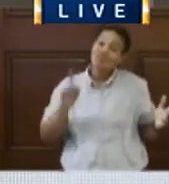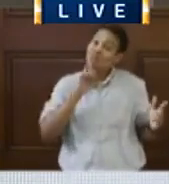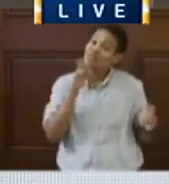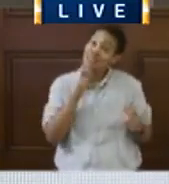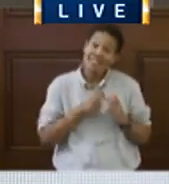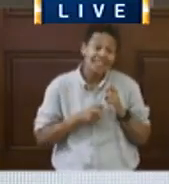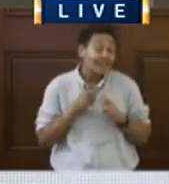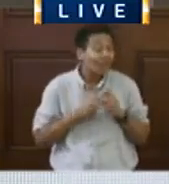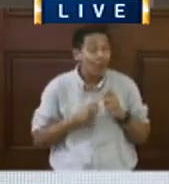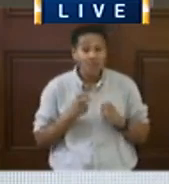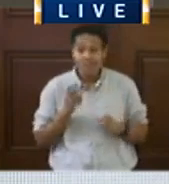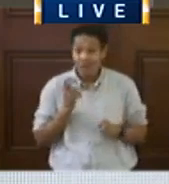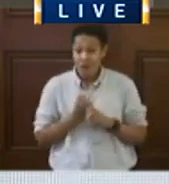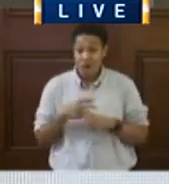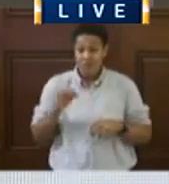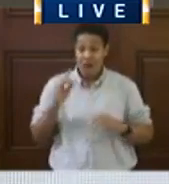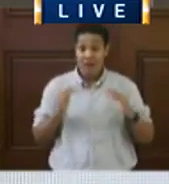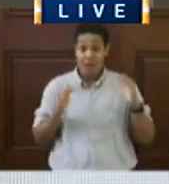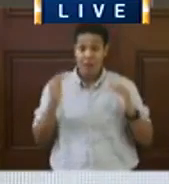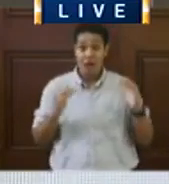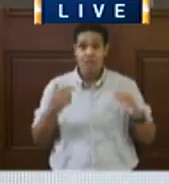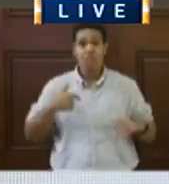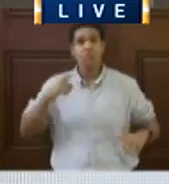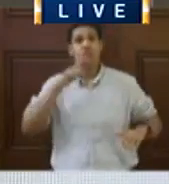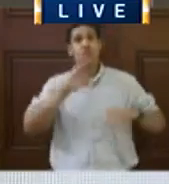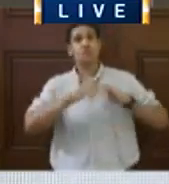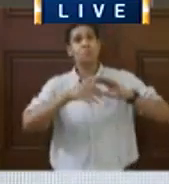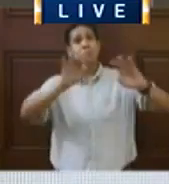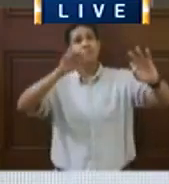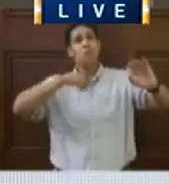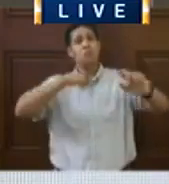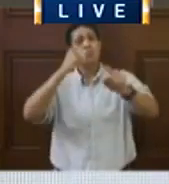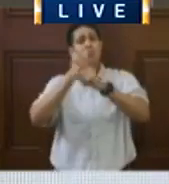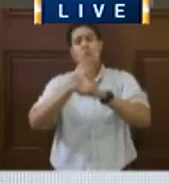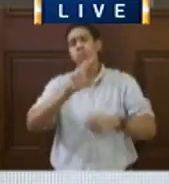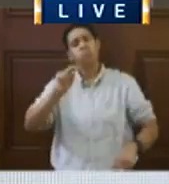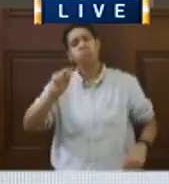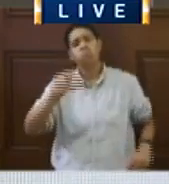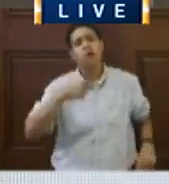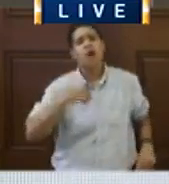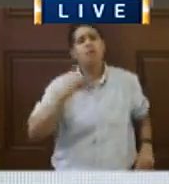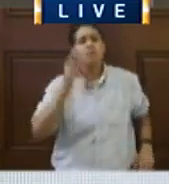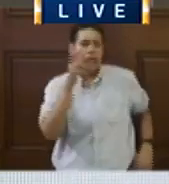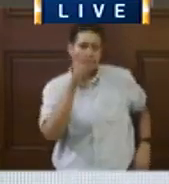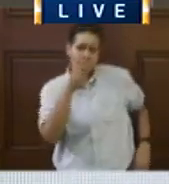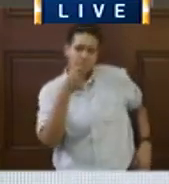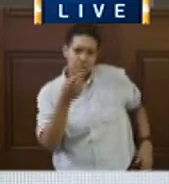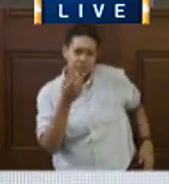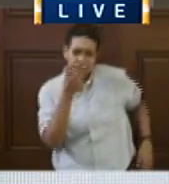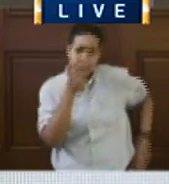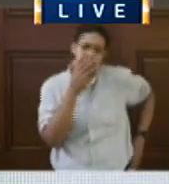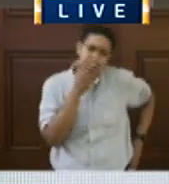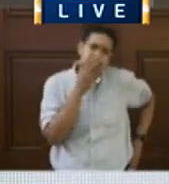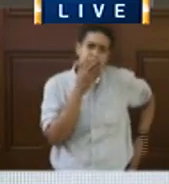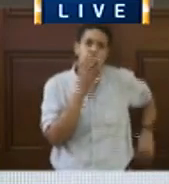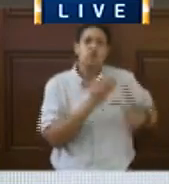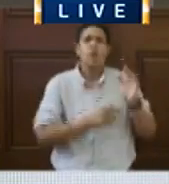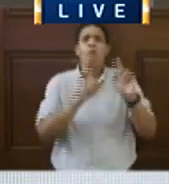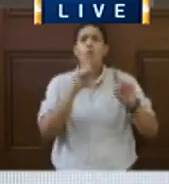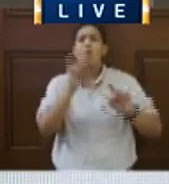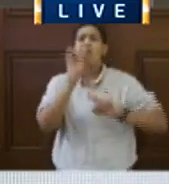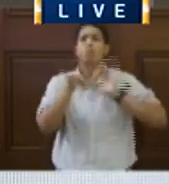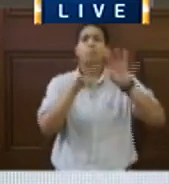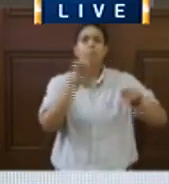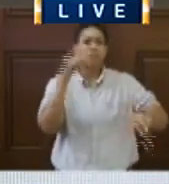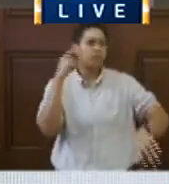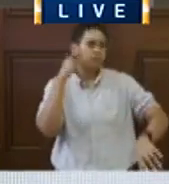act. I'm not saying we have gotten it right. We're listening to what you're saying. We have put out some orders, and I know people